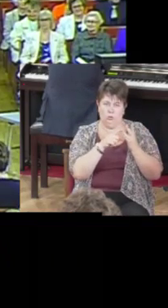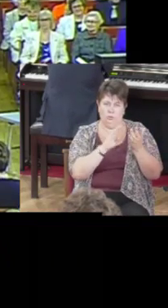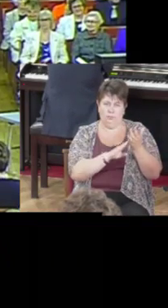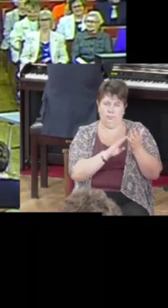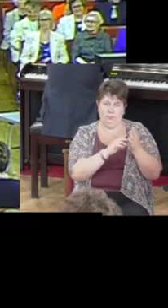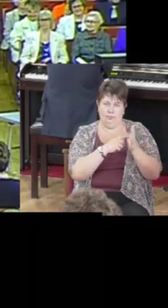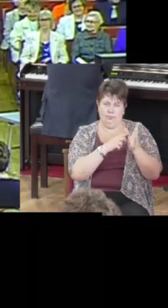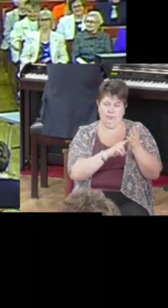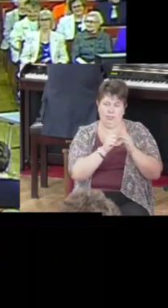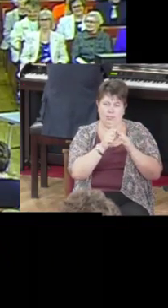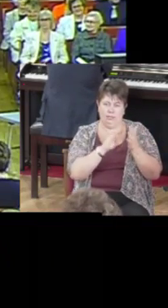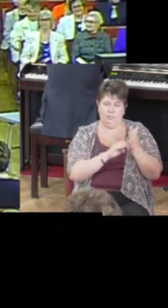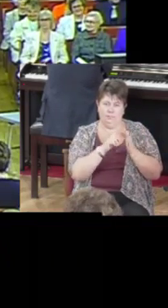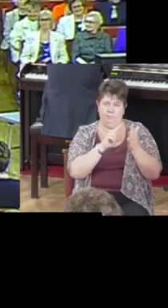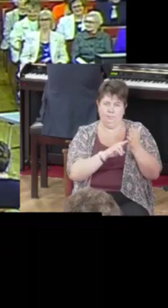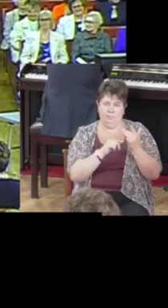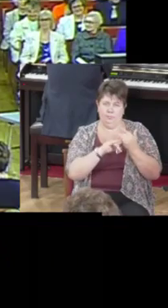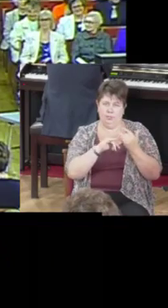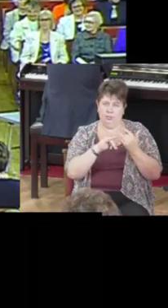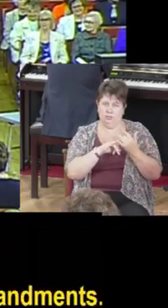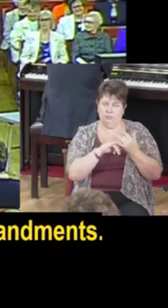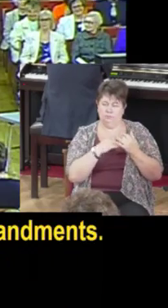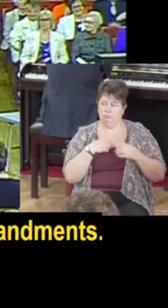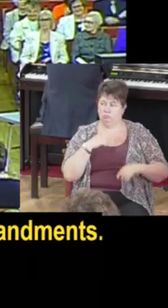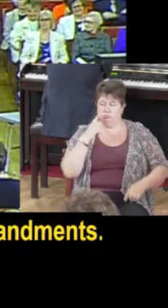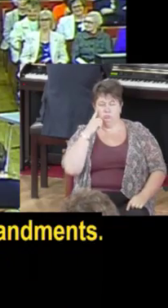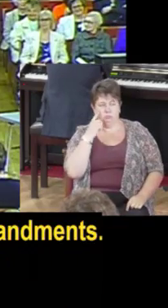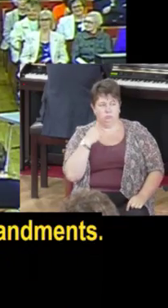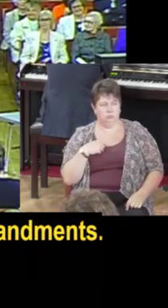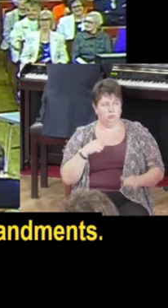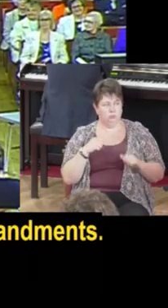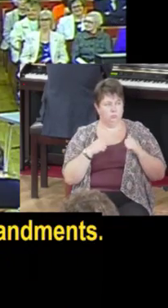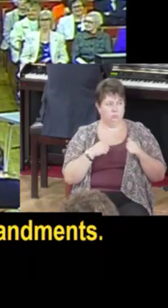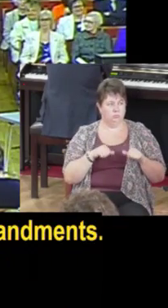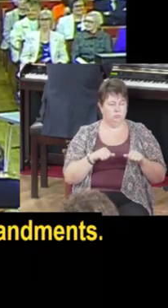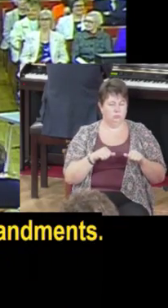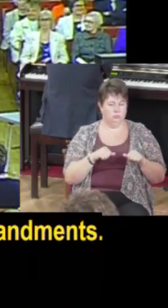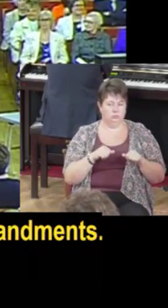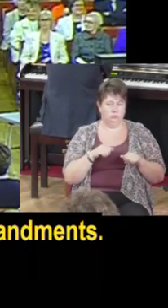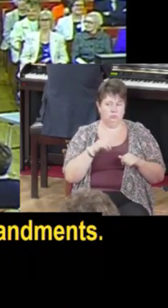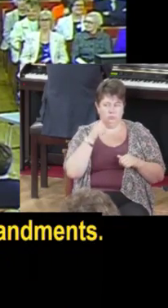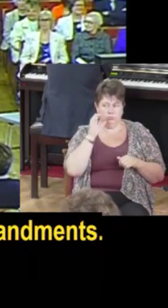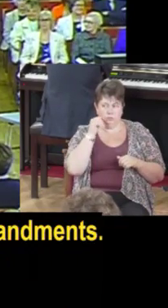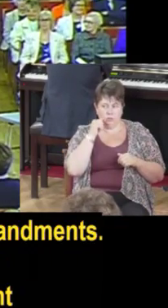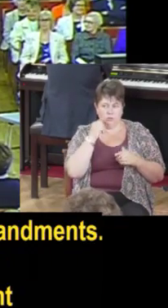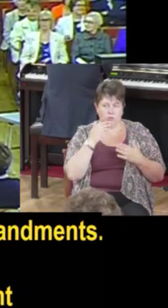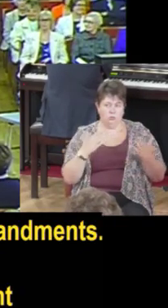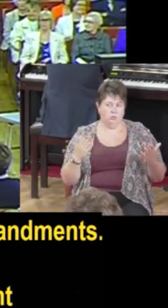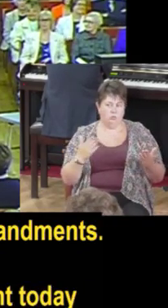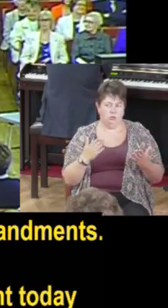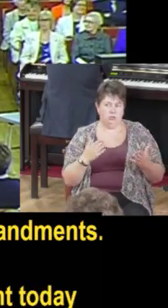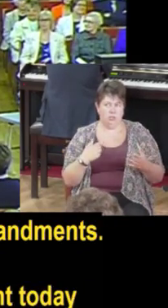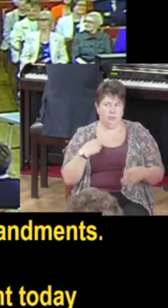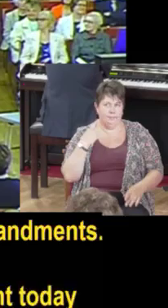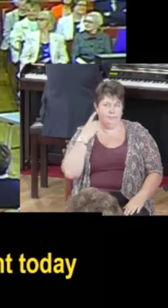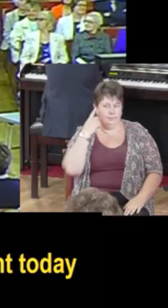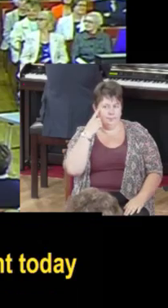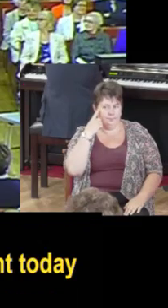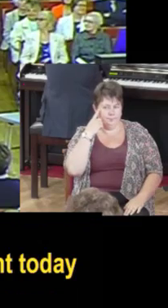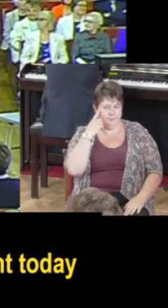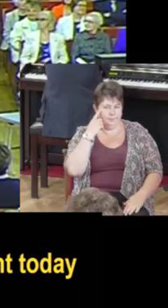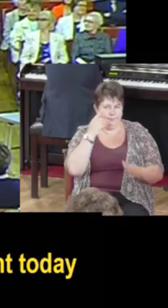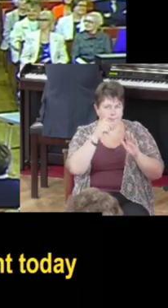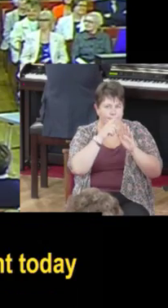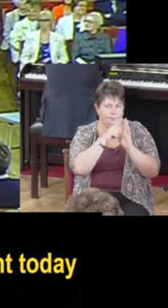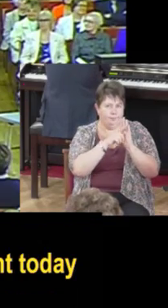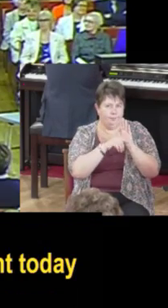that's right. And I think that if I'm right, today you've got to number